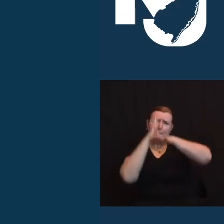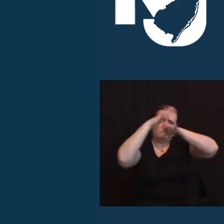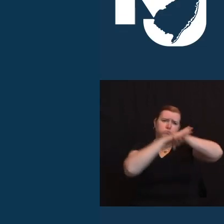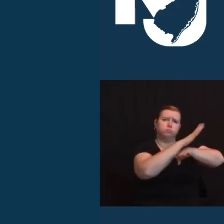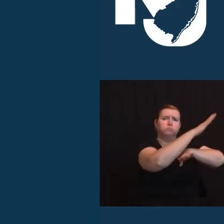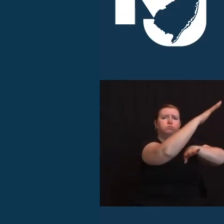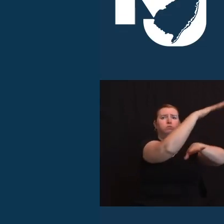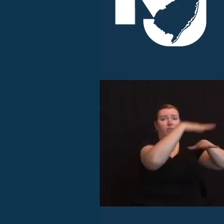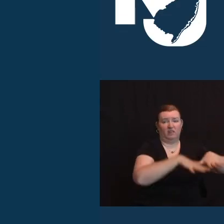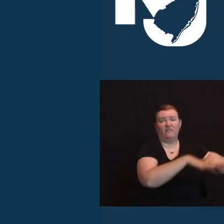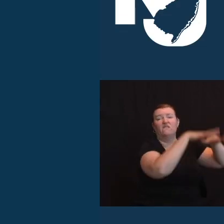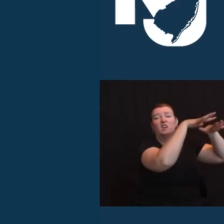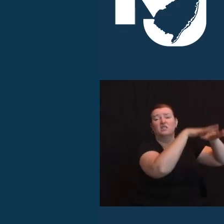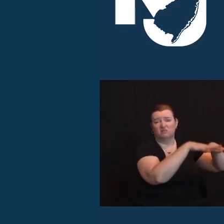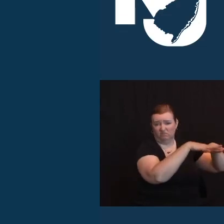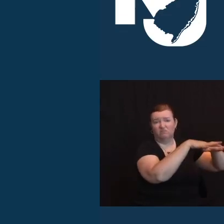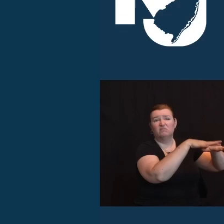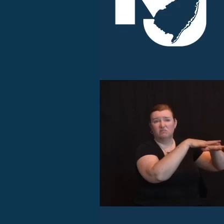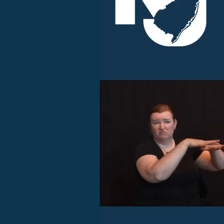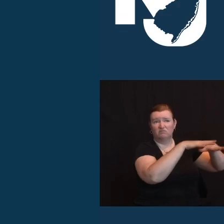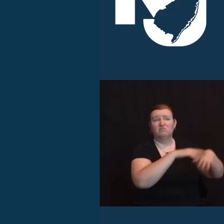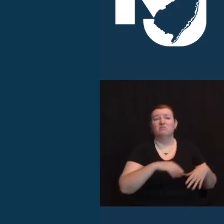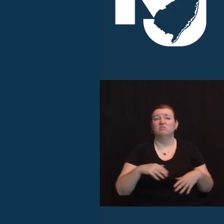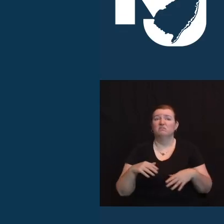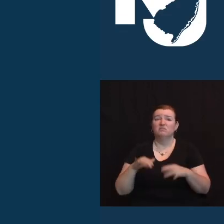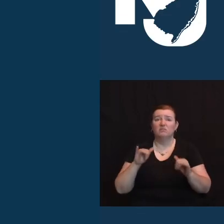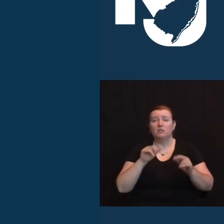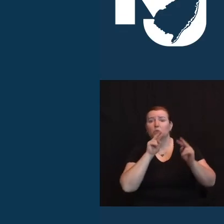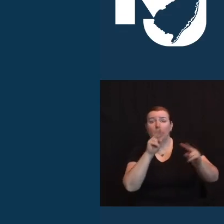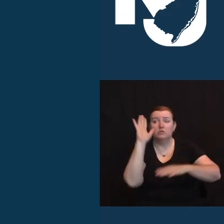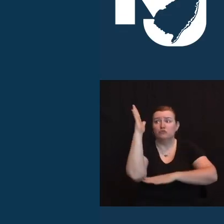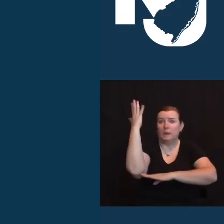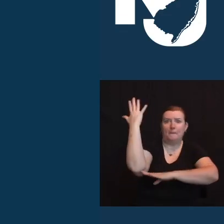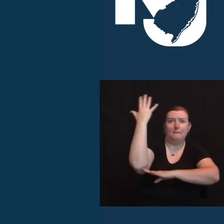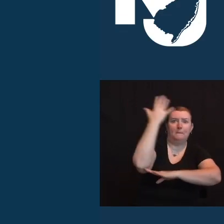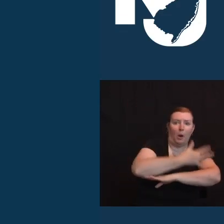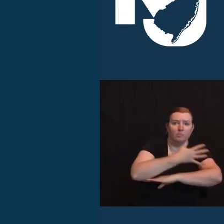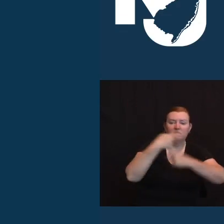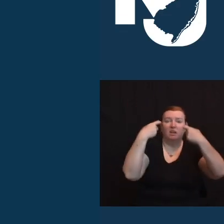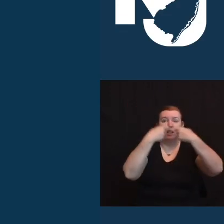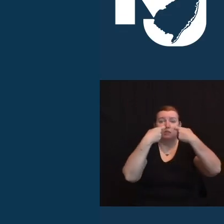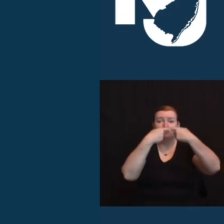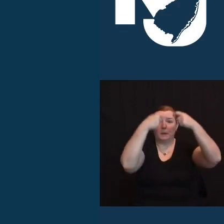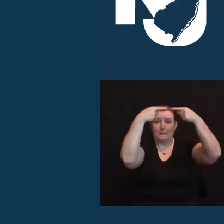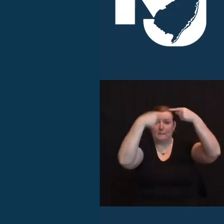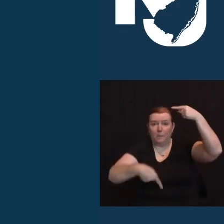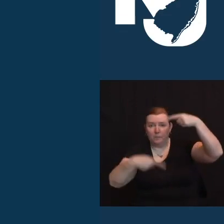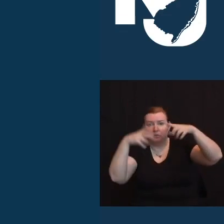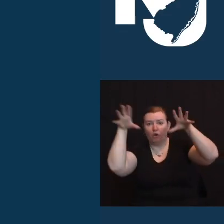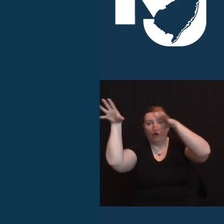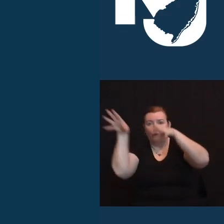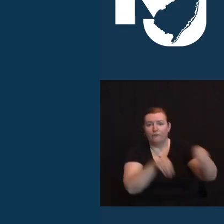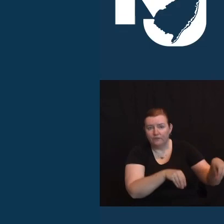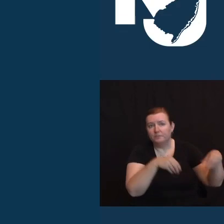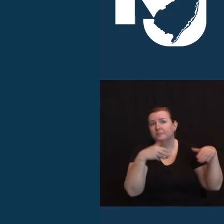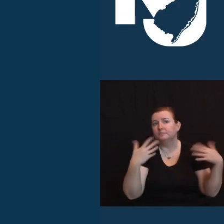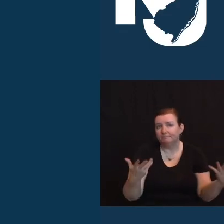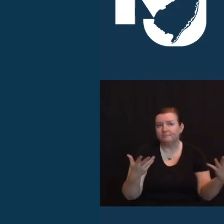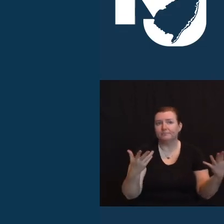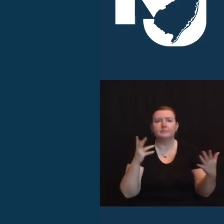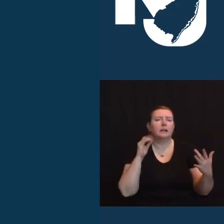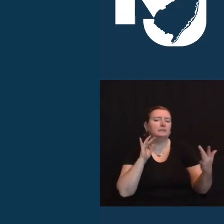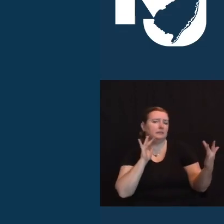is the possibility for some trees to come down and for power outages. I was back and forth with the leadership of the big public